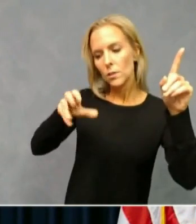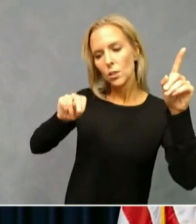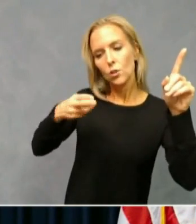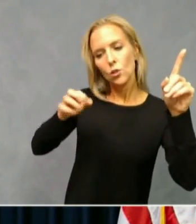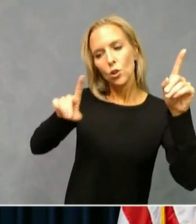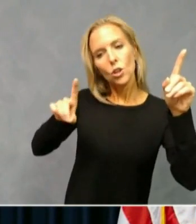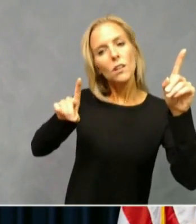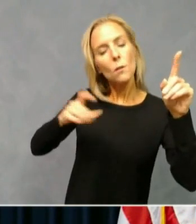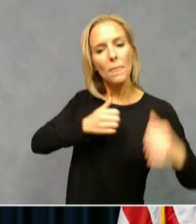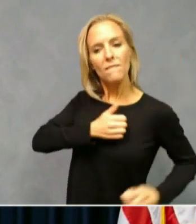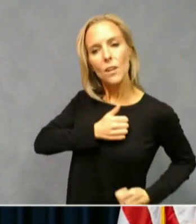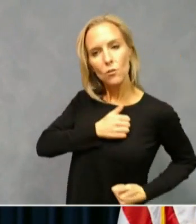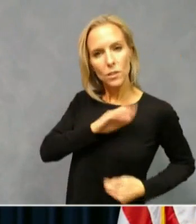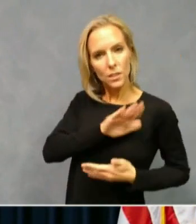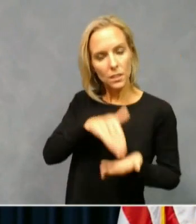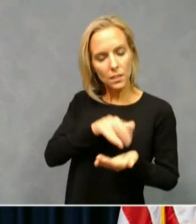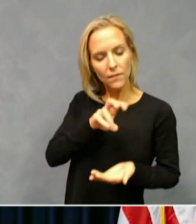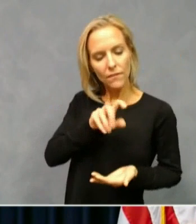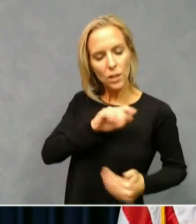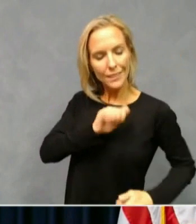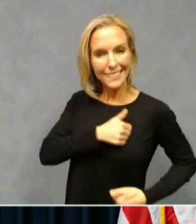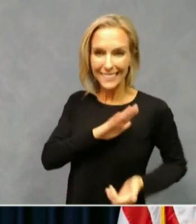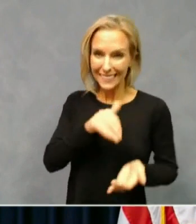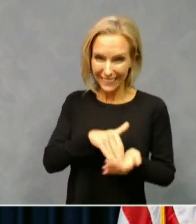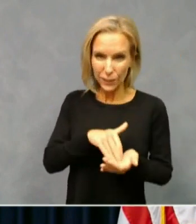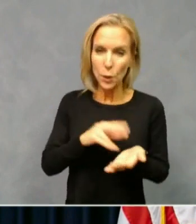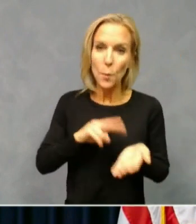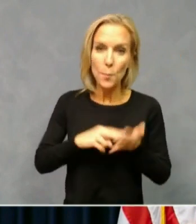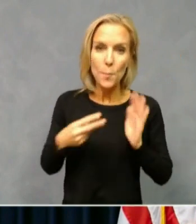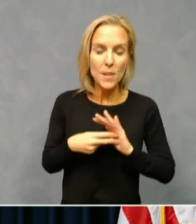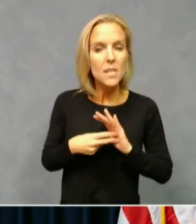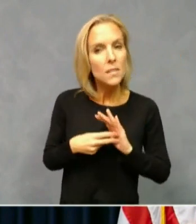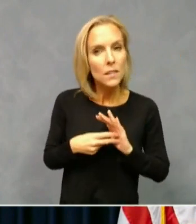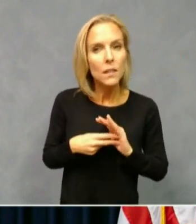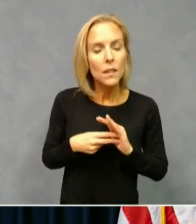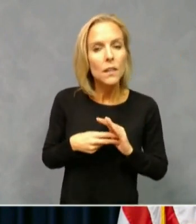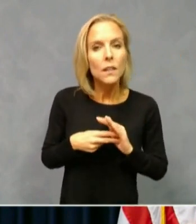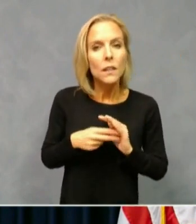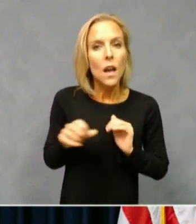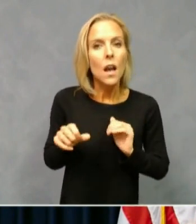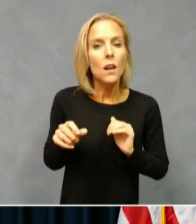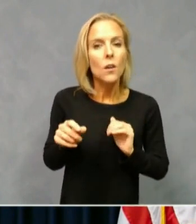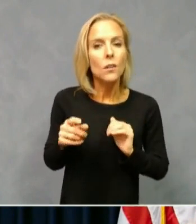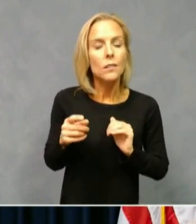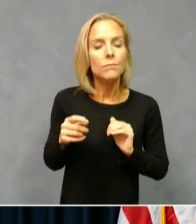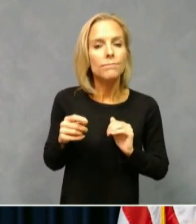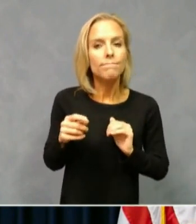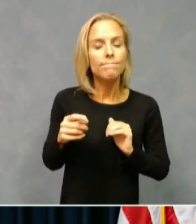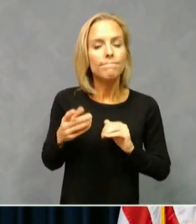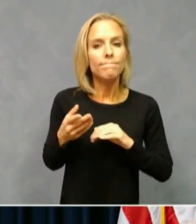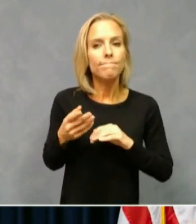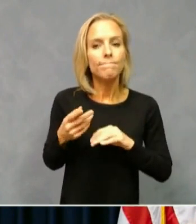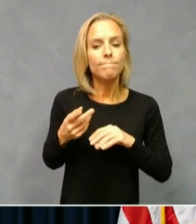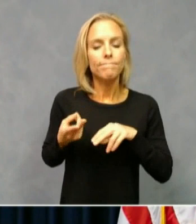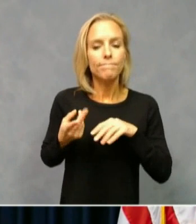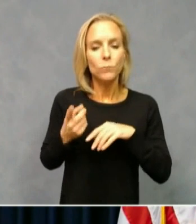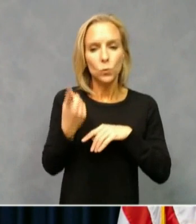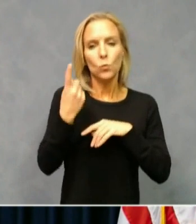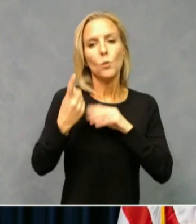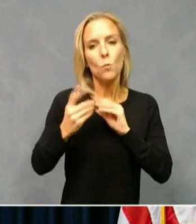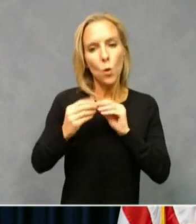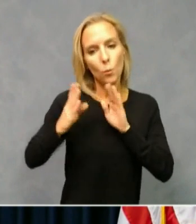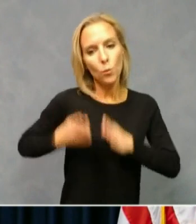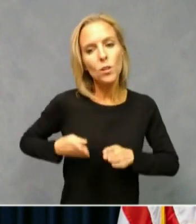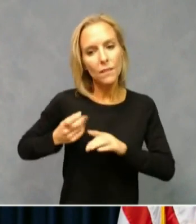where another one of our veterans has died from COVID-19. That brings the total number